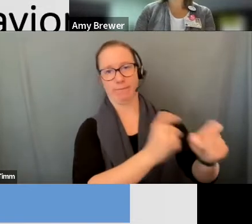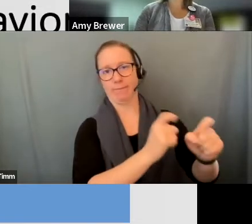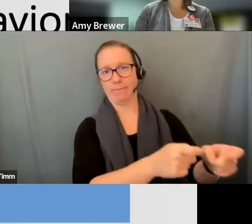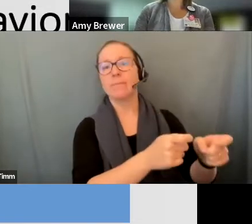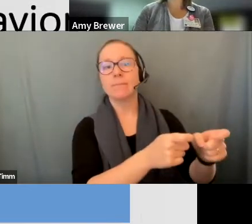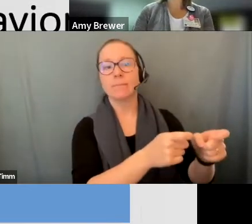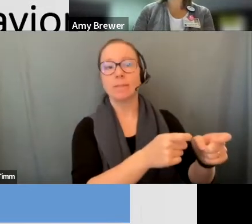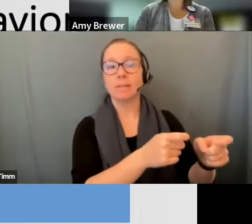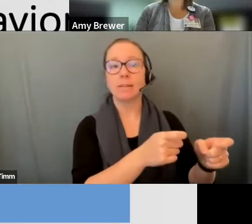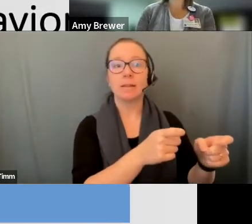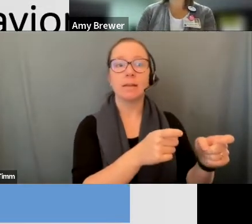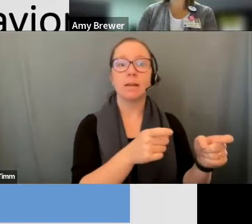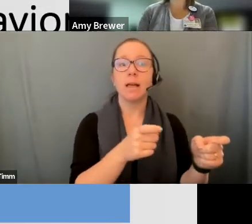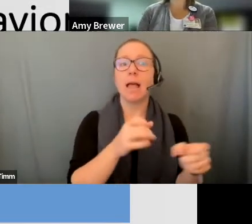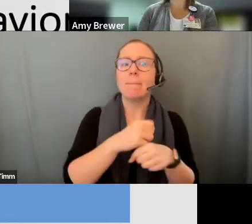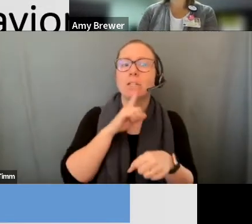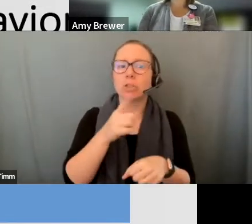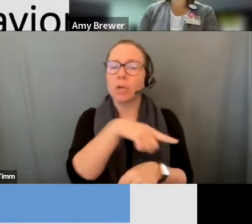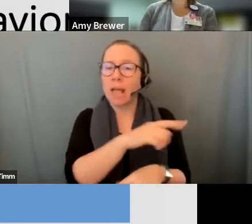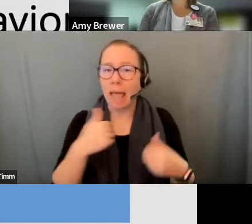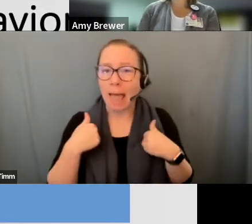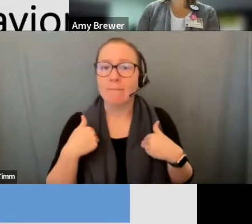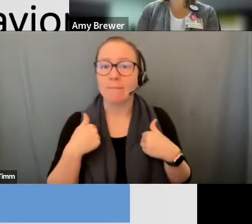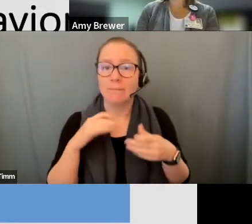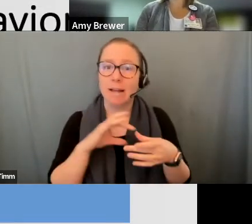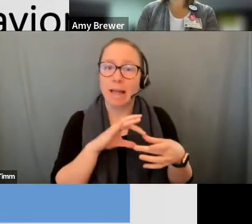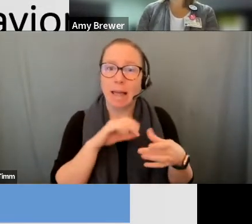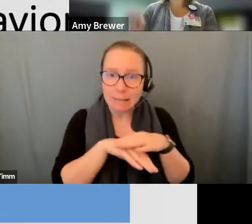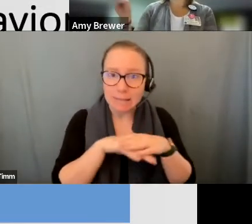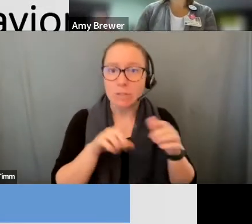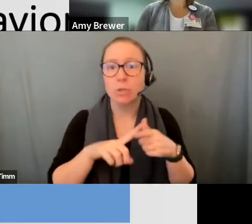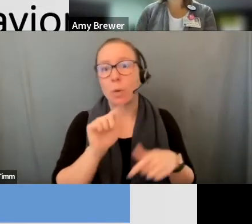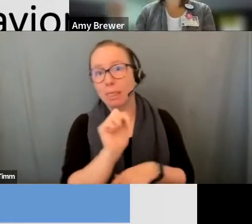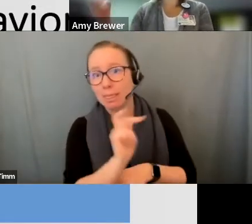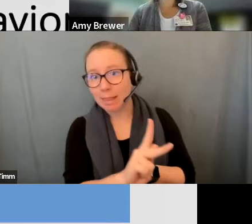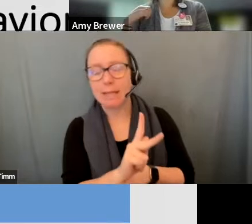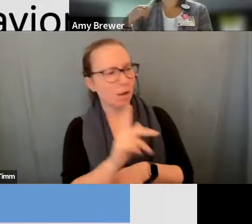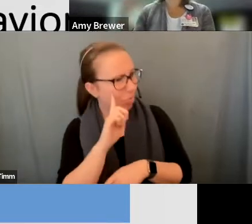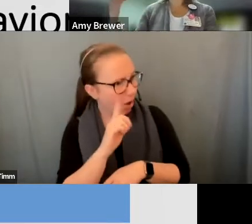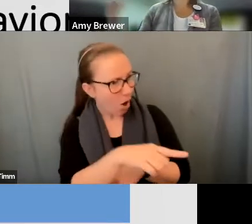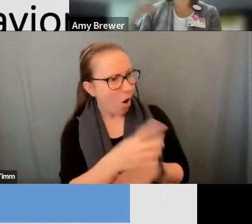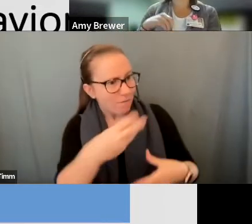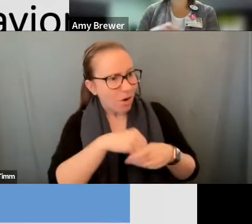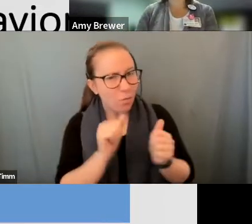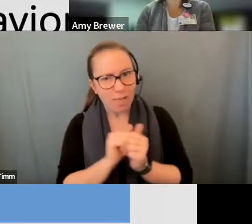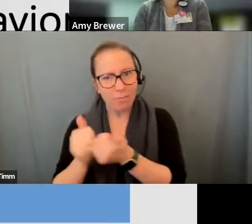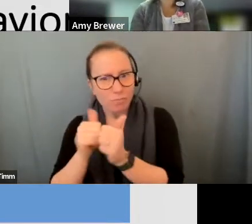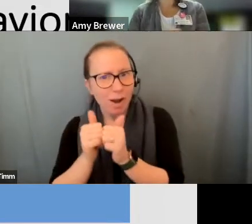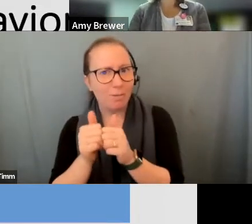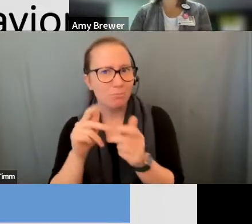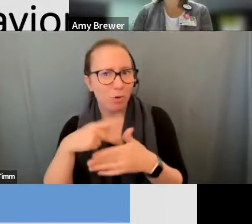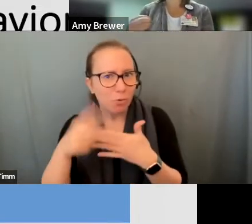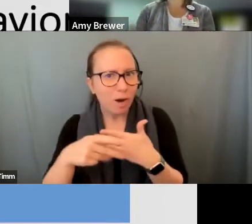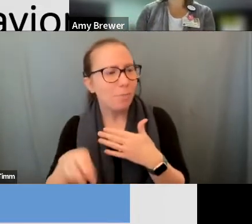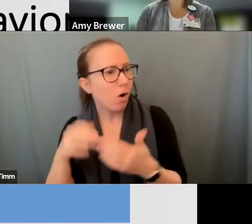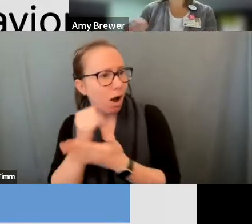people have linkages to those health behaviors and resources. Have you thought about enrolling in a rec program or an art program? Or are you taking